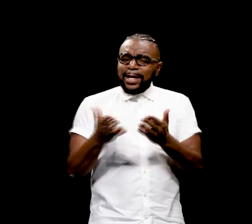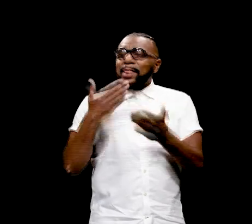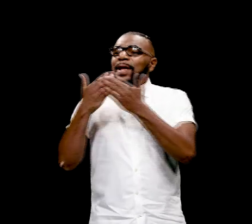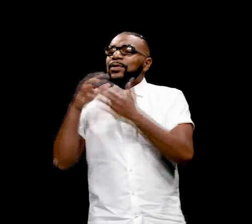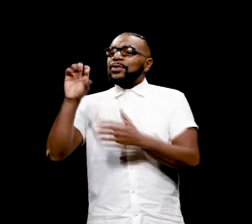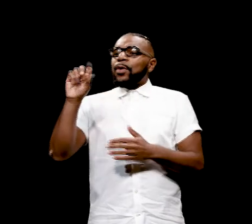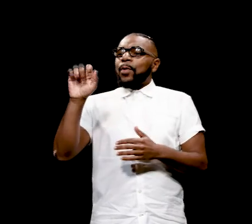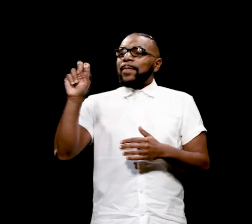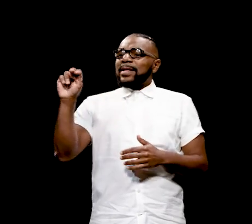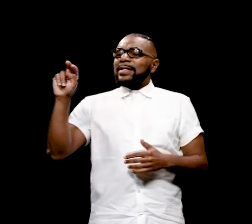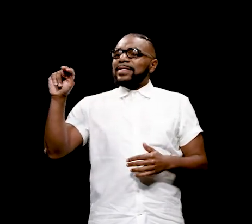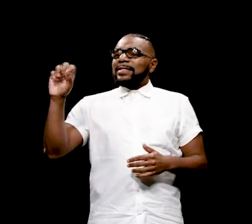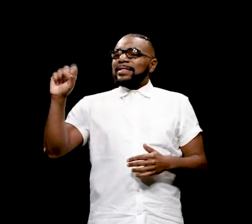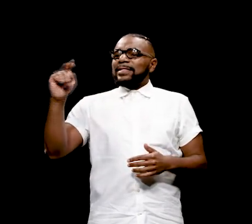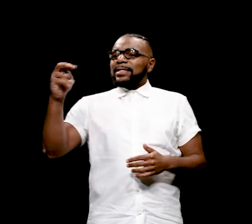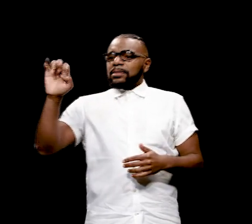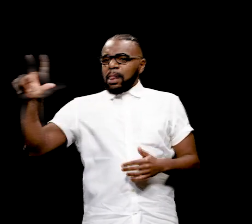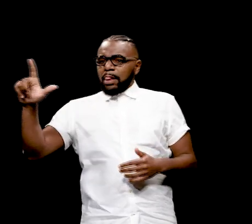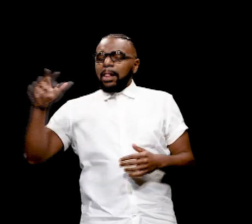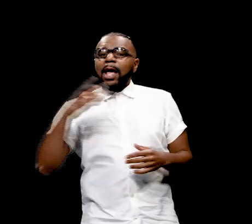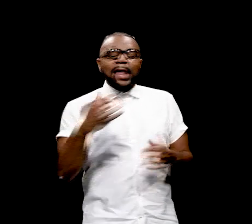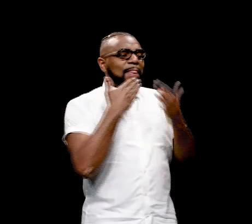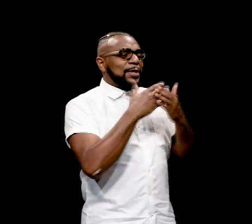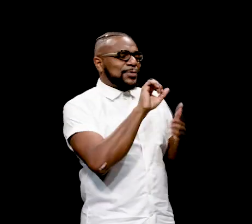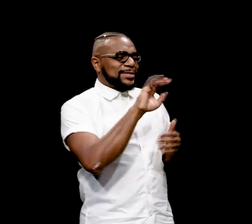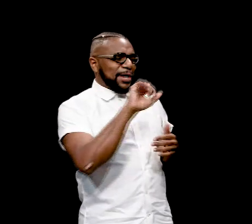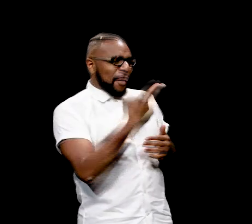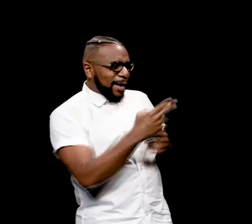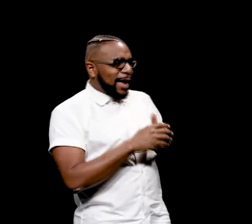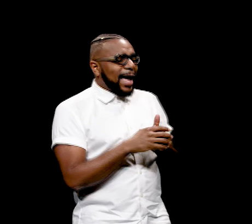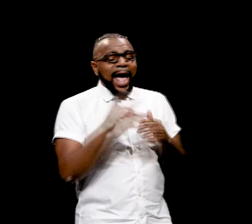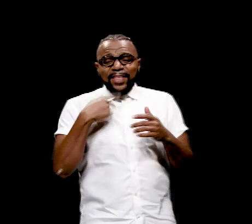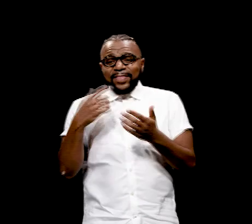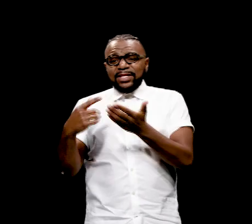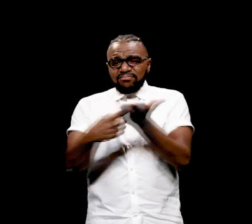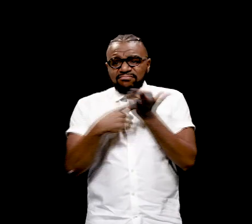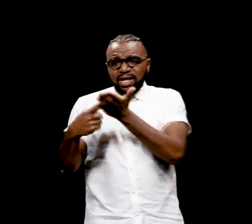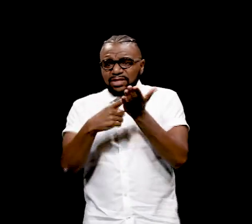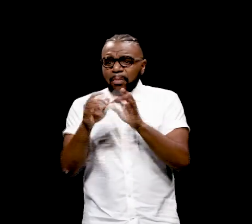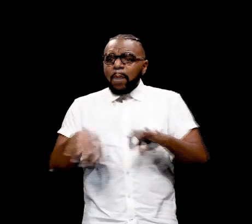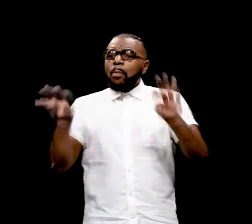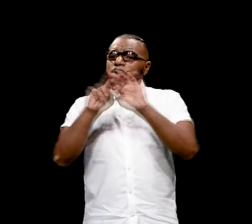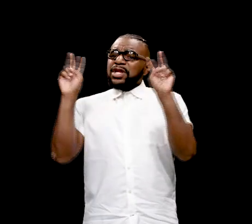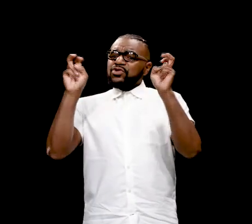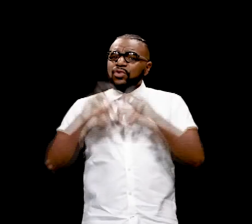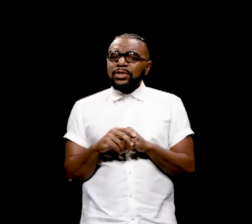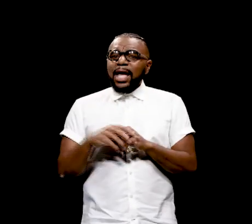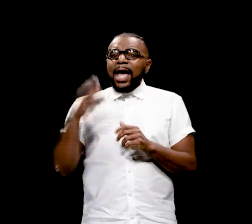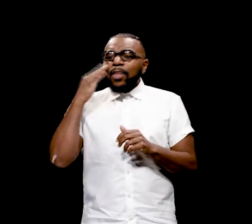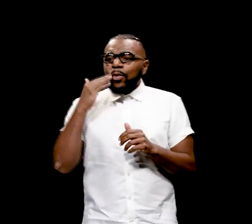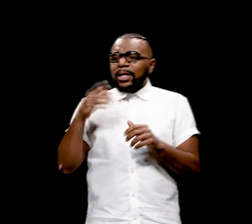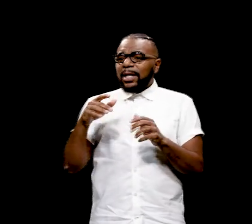thank you to Sarah. I think this has been a good conversation about very important issues, and I'm glad that our only in-person